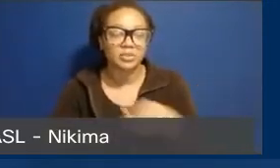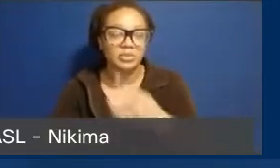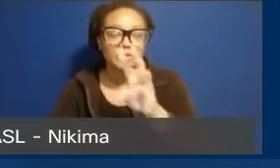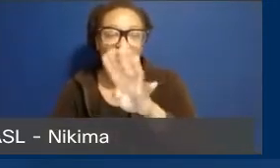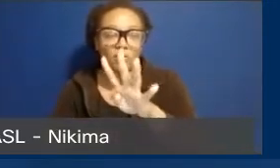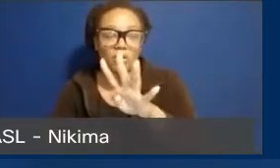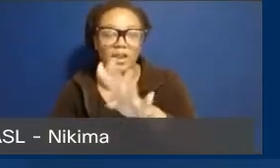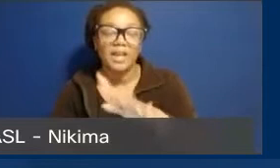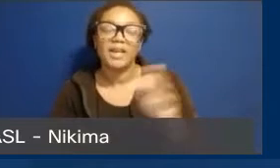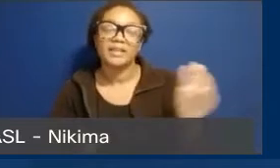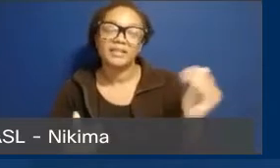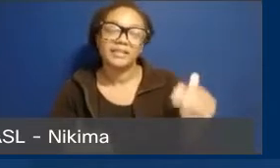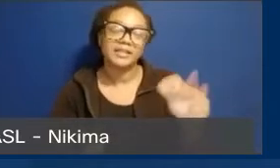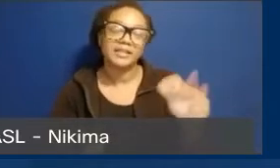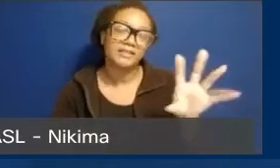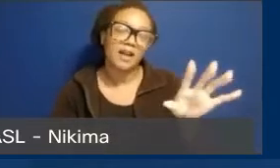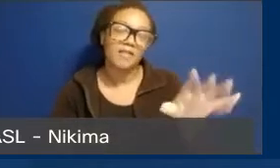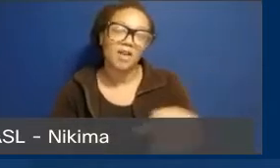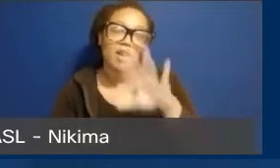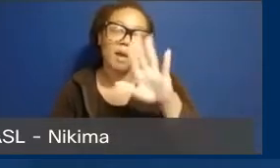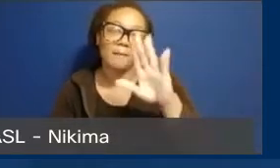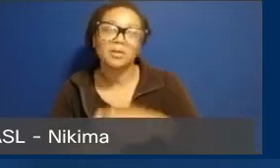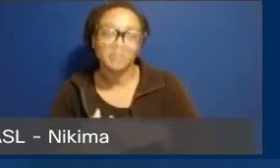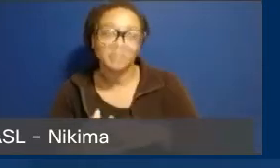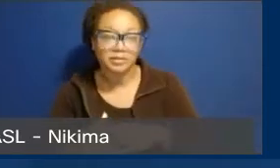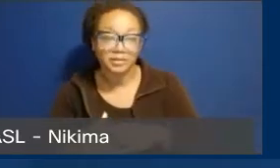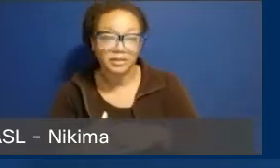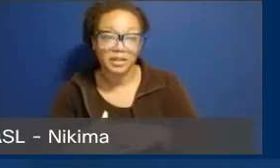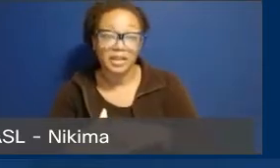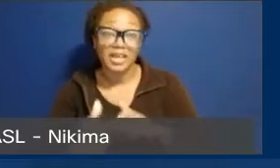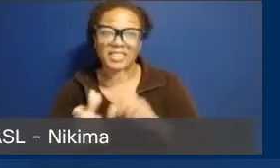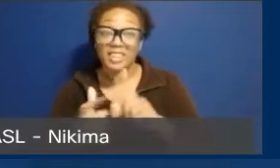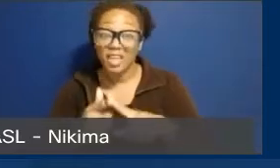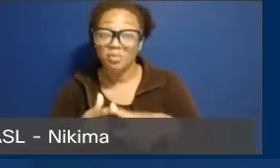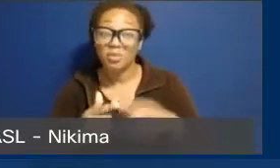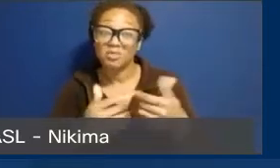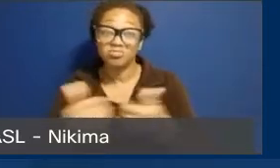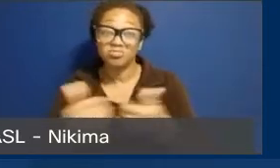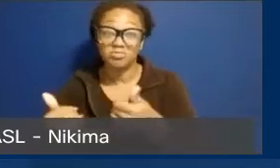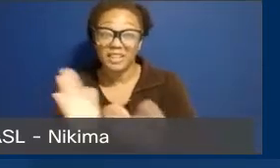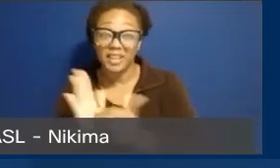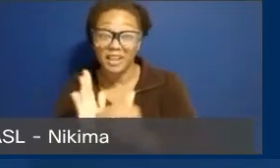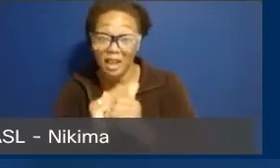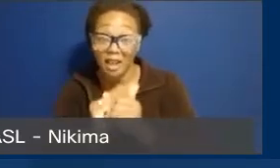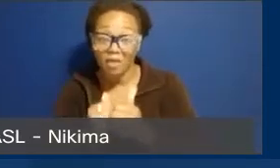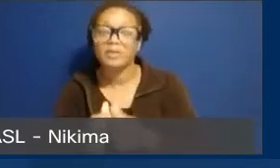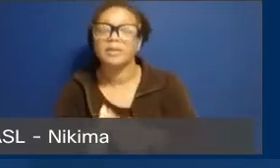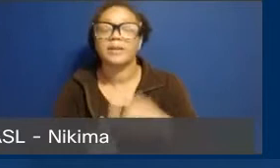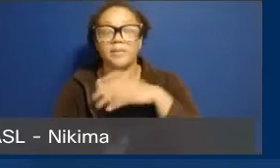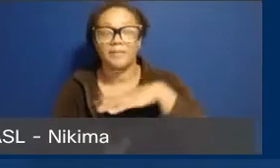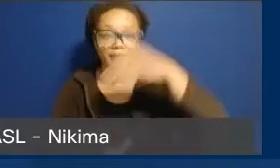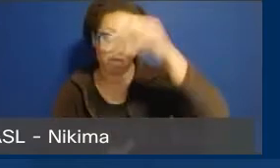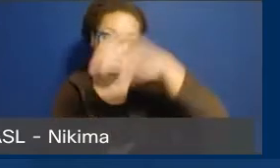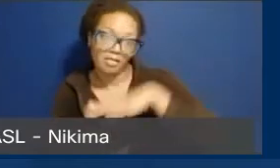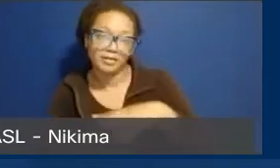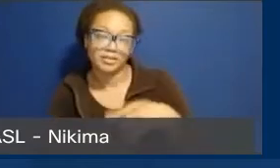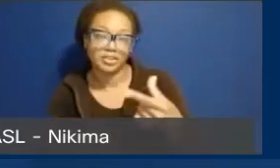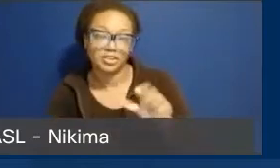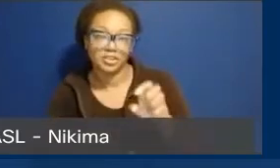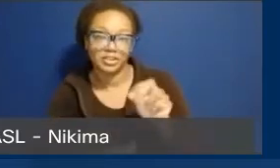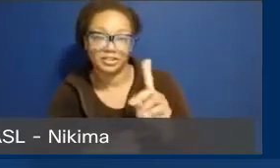65 and above. And then we broke it out by gender. And I've sort of circled for you